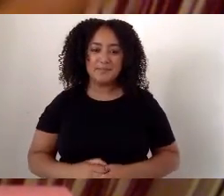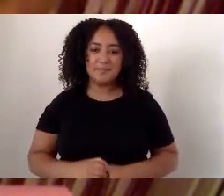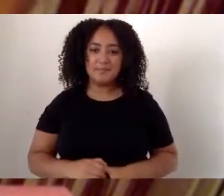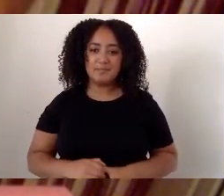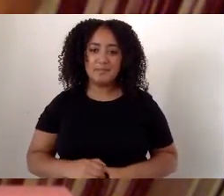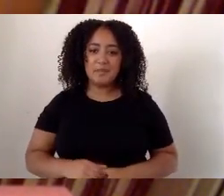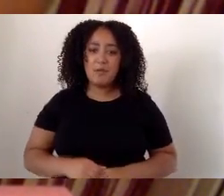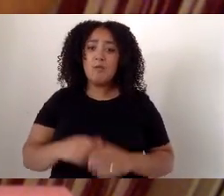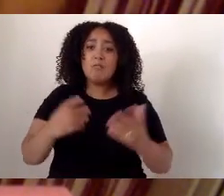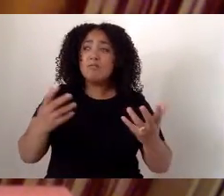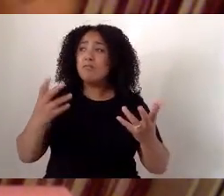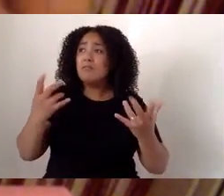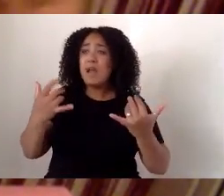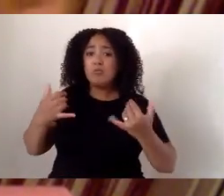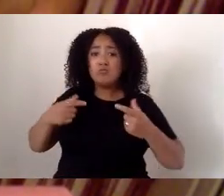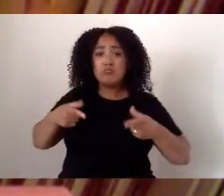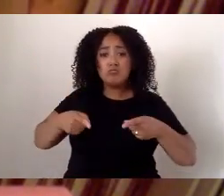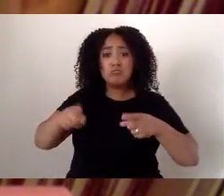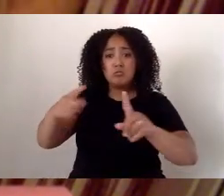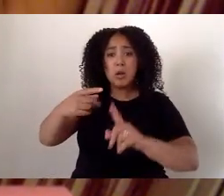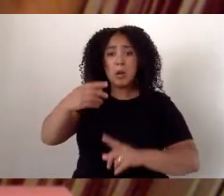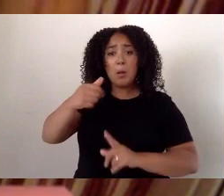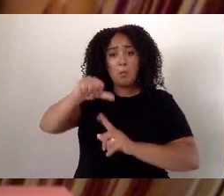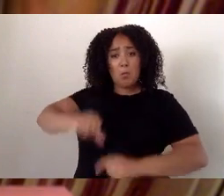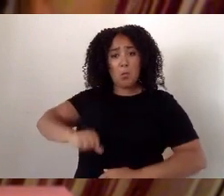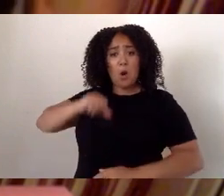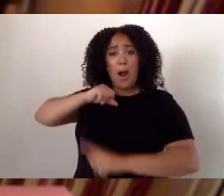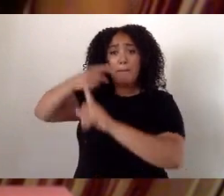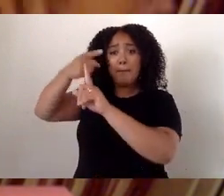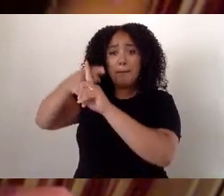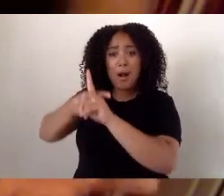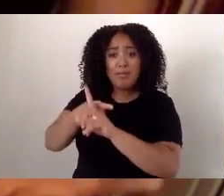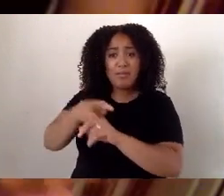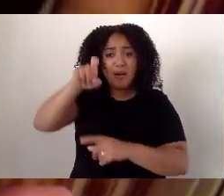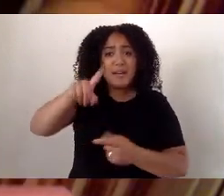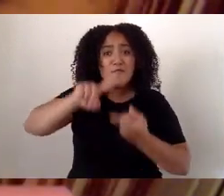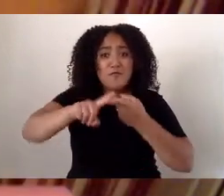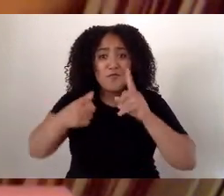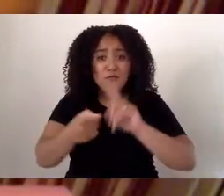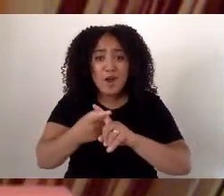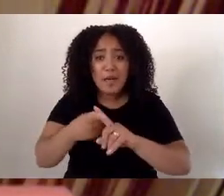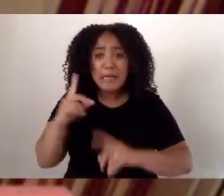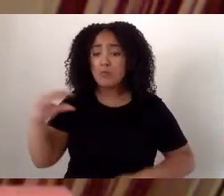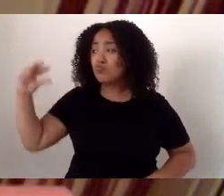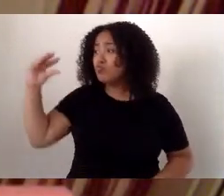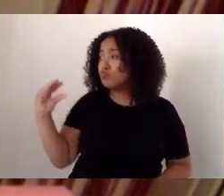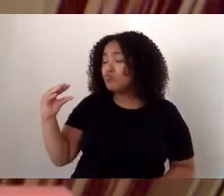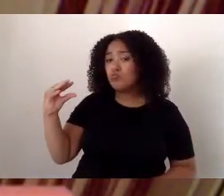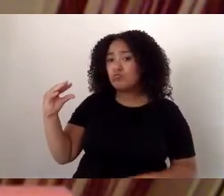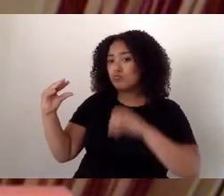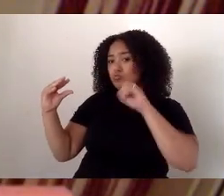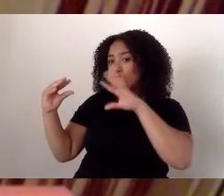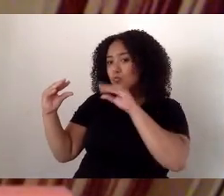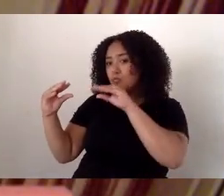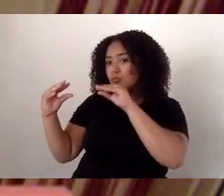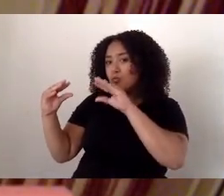this Pride. You can tell them your secrets. You can share stories. Maybe they can teach you a little bit about yourself.